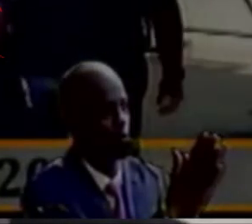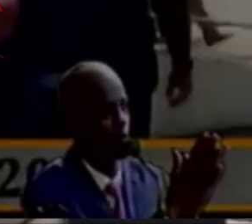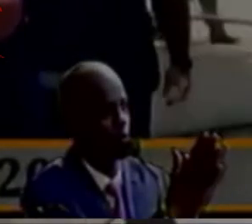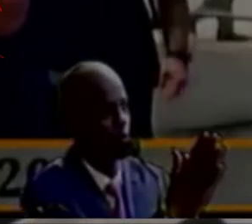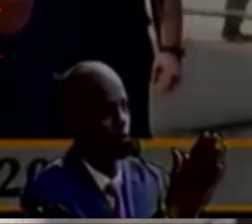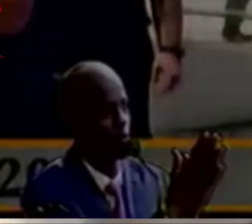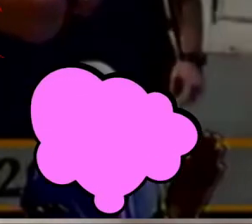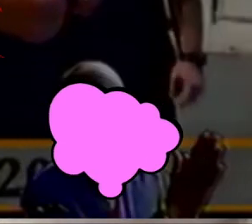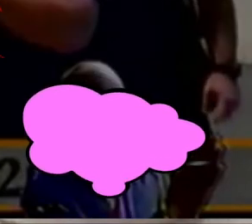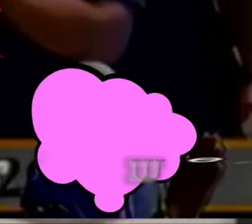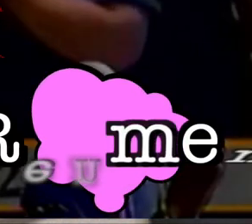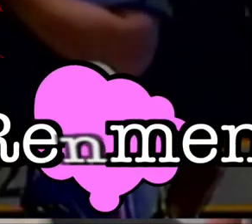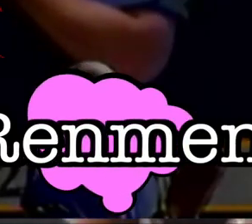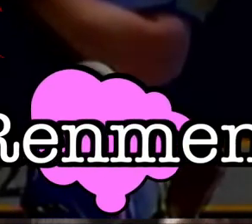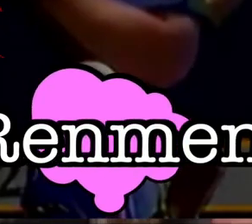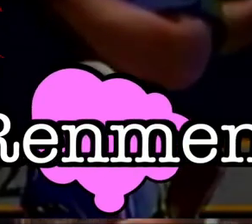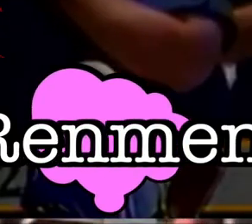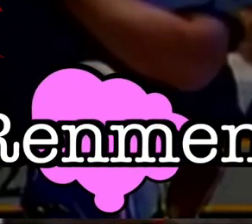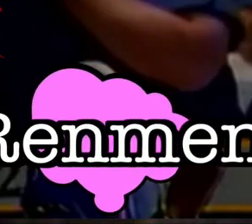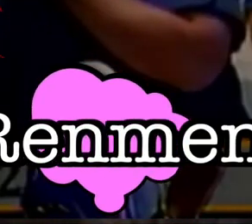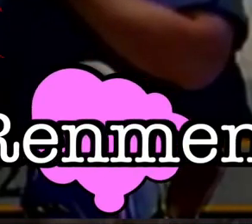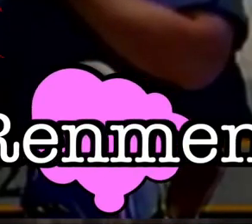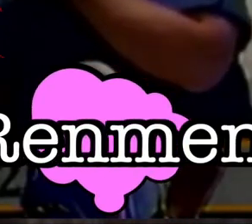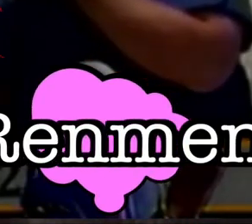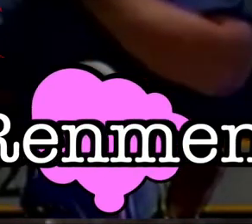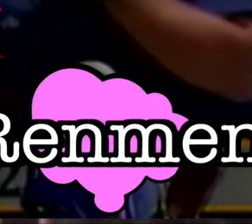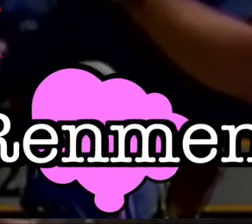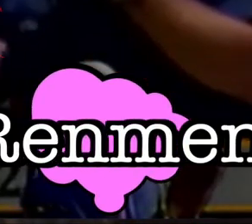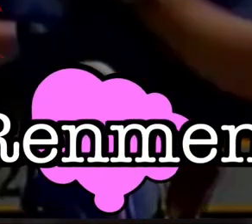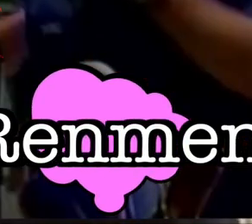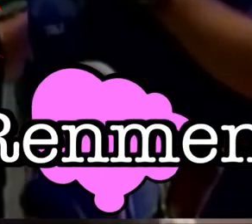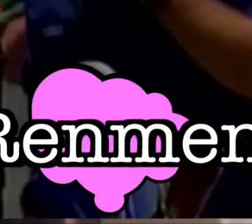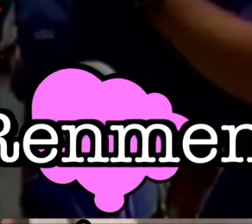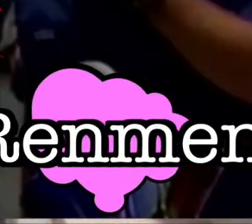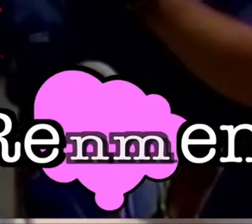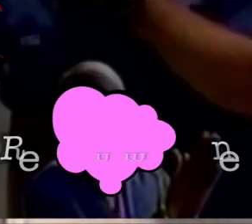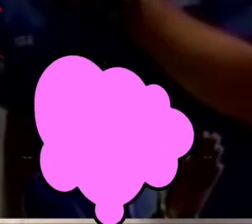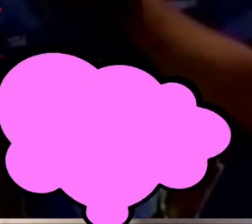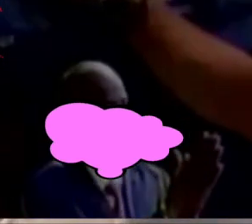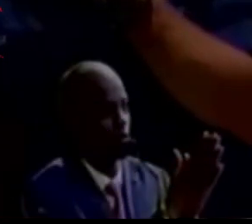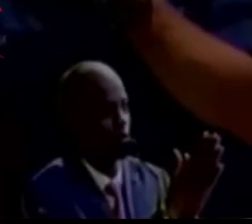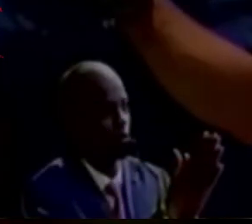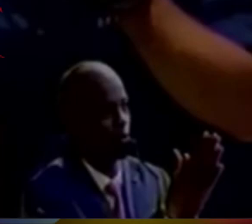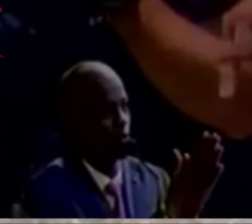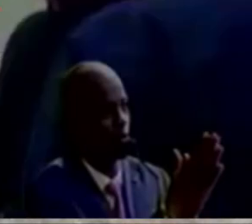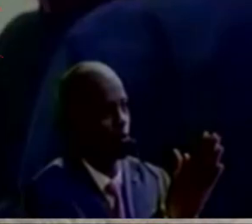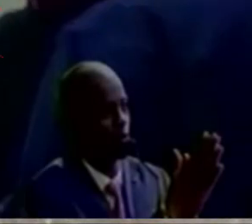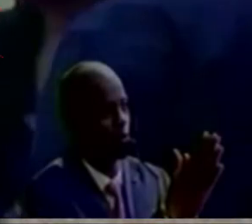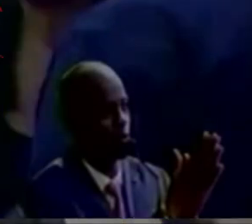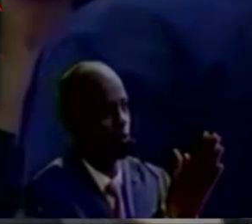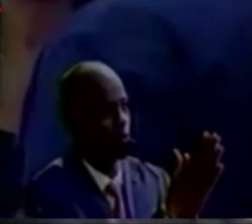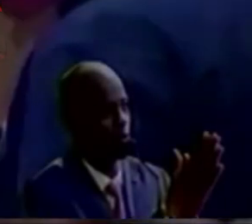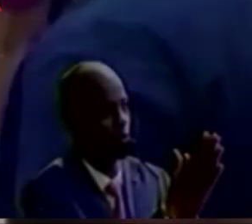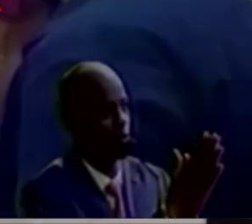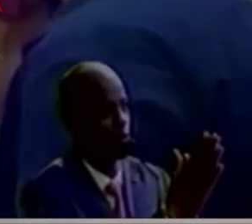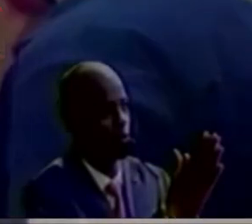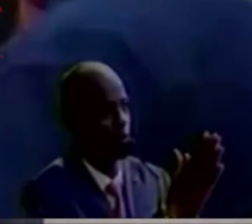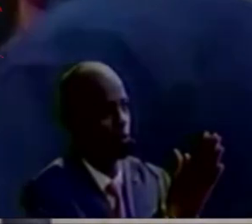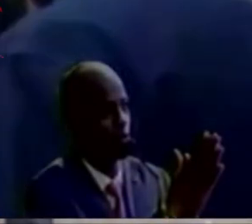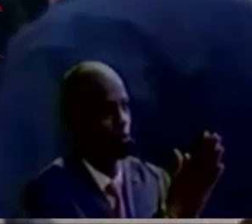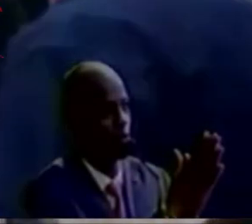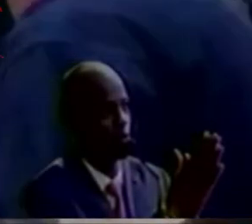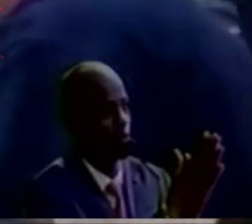most needed in terms of health, water and sanitation, shelter, and these medical evacuations. I'd like to turn it